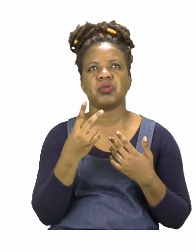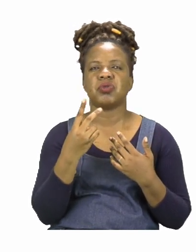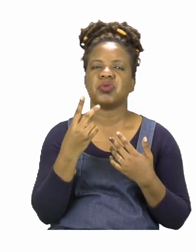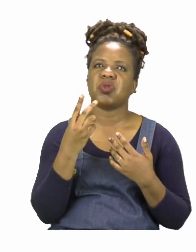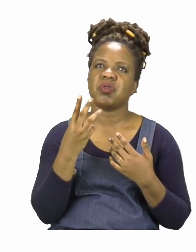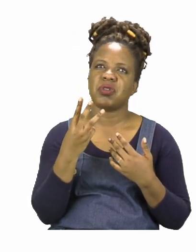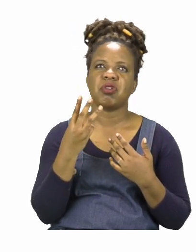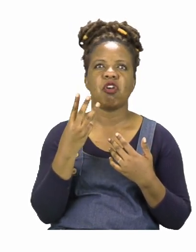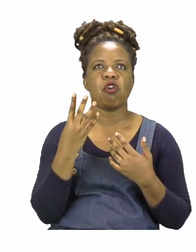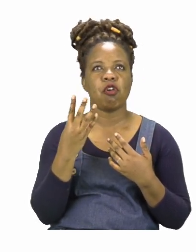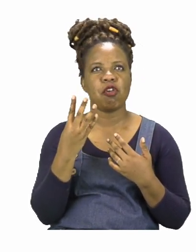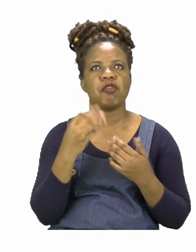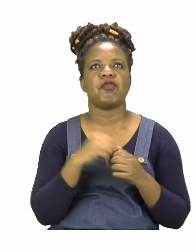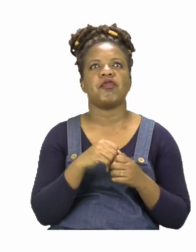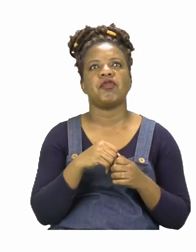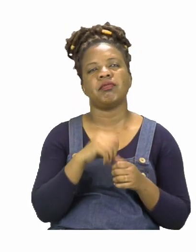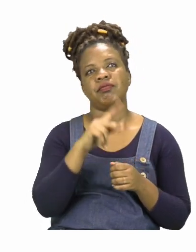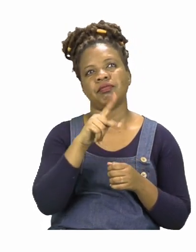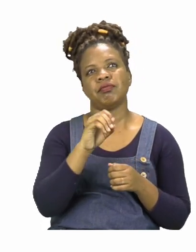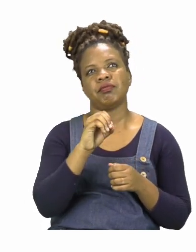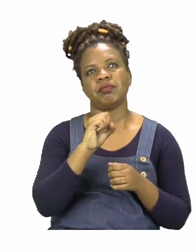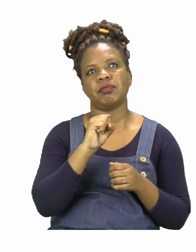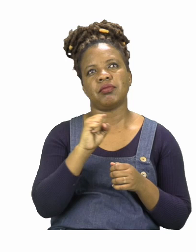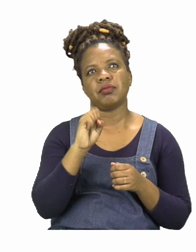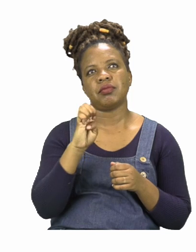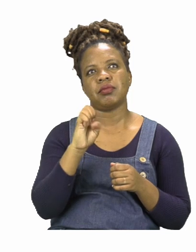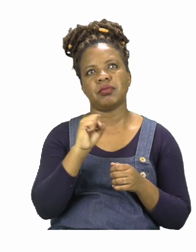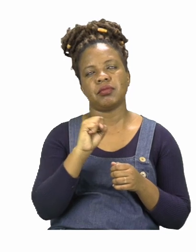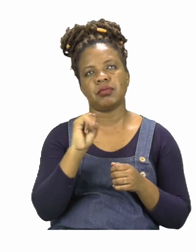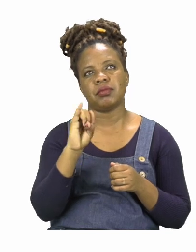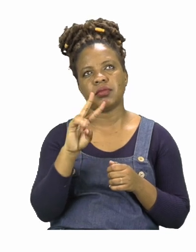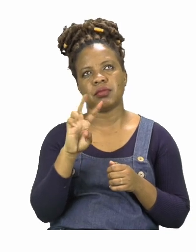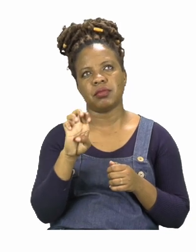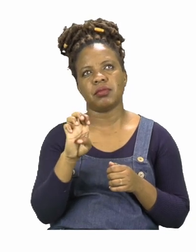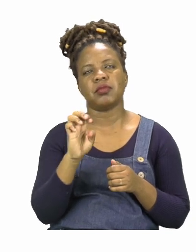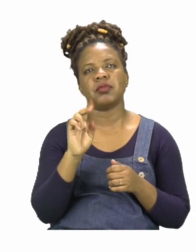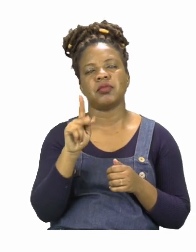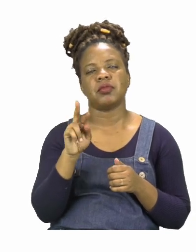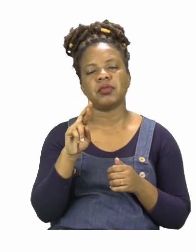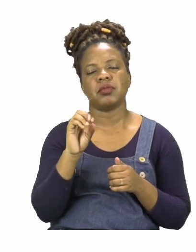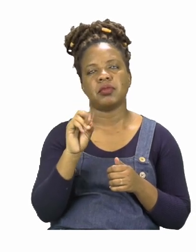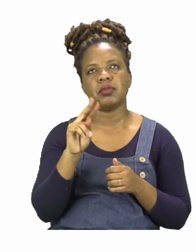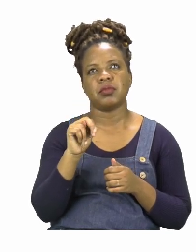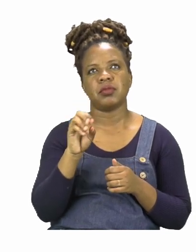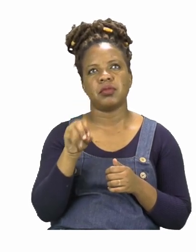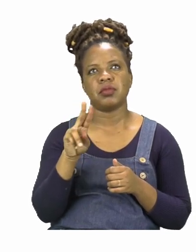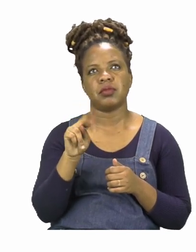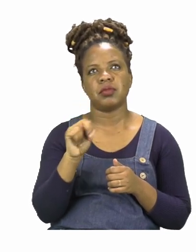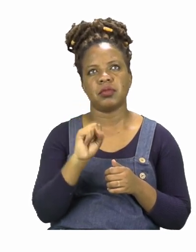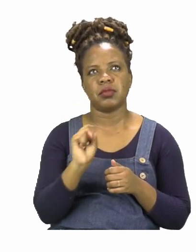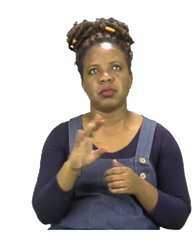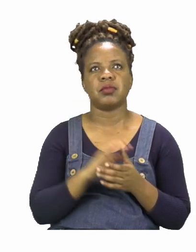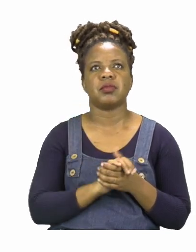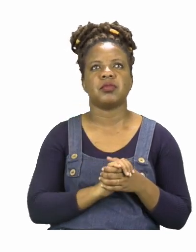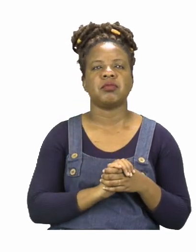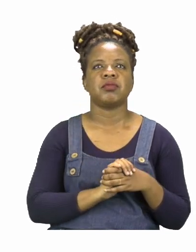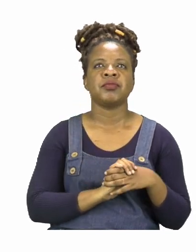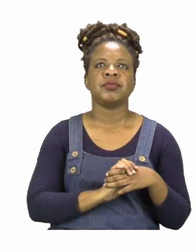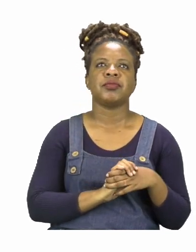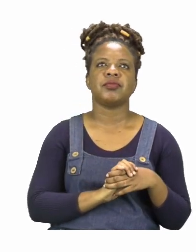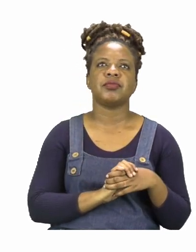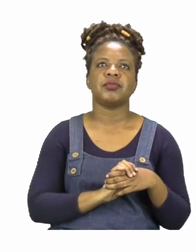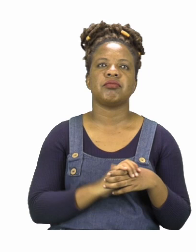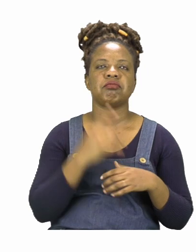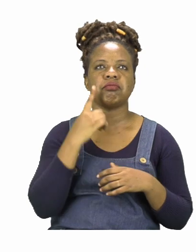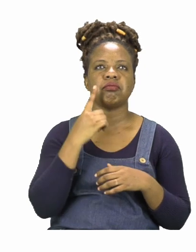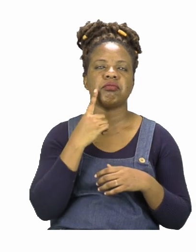be able to try and use the different ones. We're going to do number 1 together and see how they got all